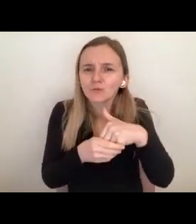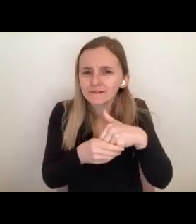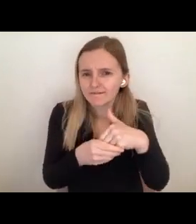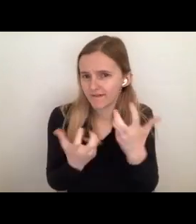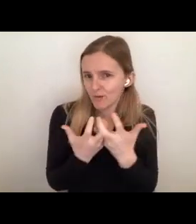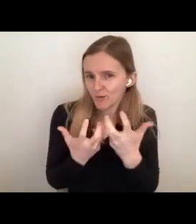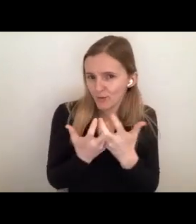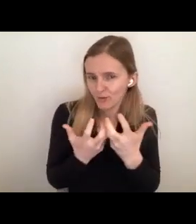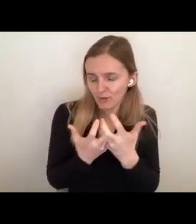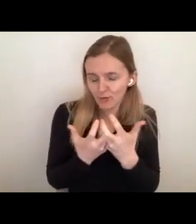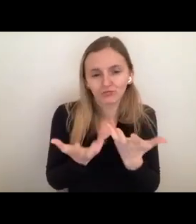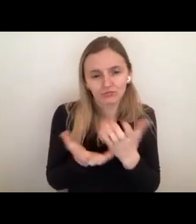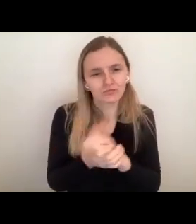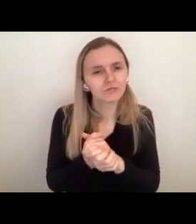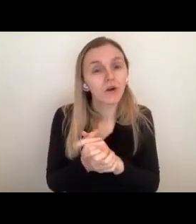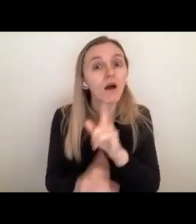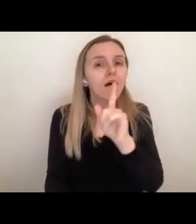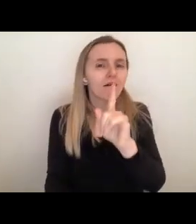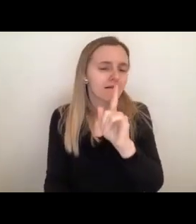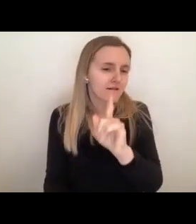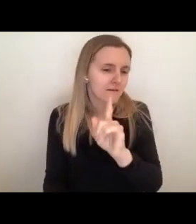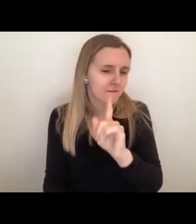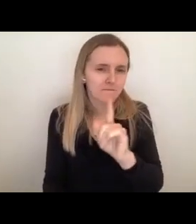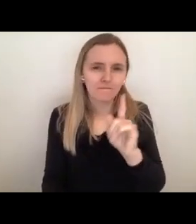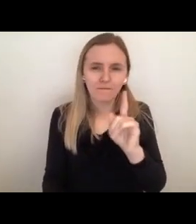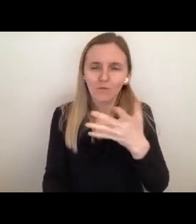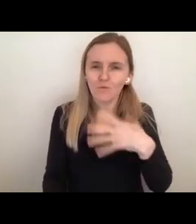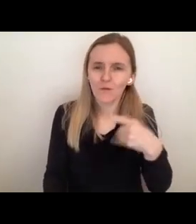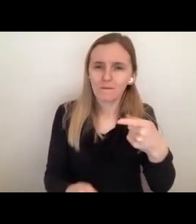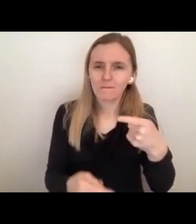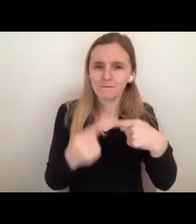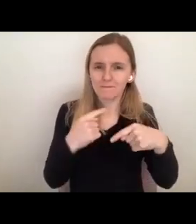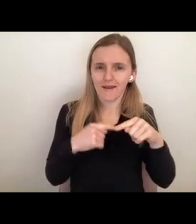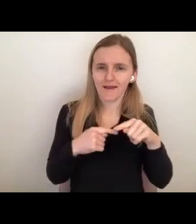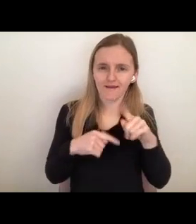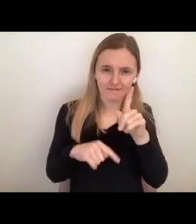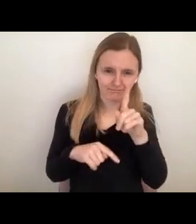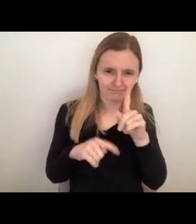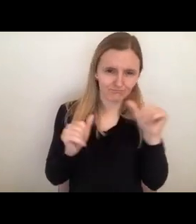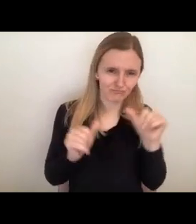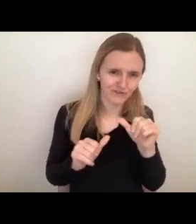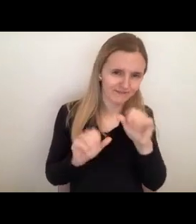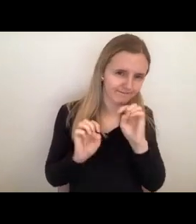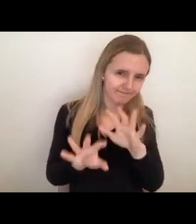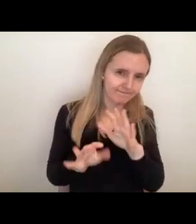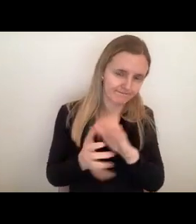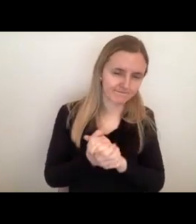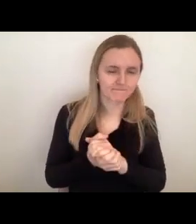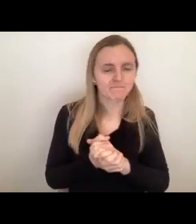have, actually, I tell you what, let me just come back onto here for a brief moment. So